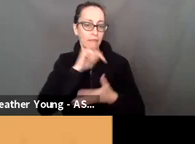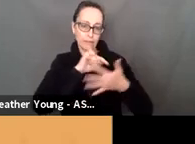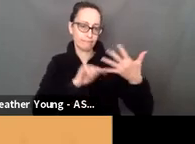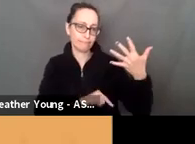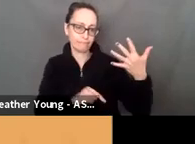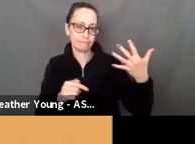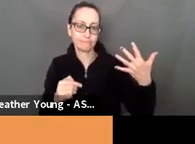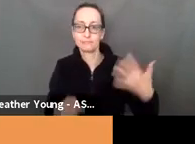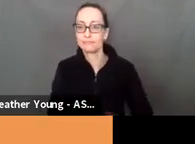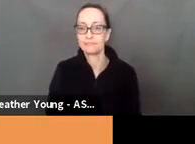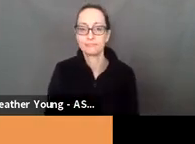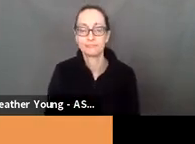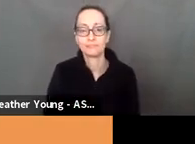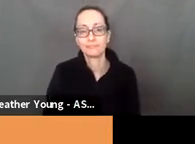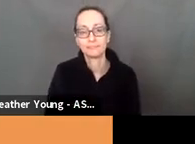Next slide.